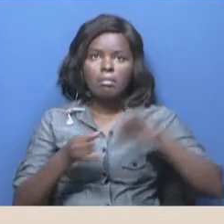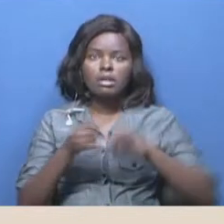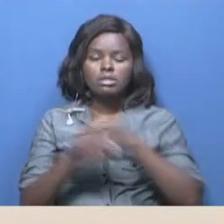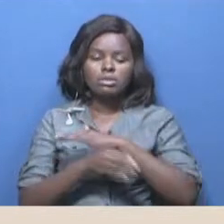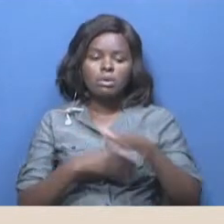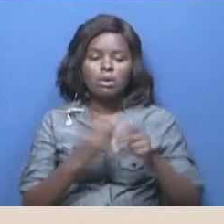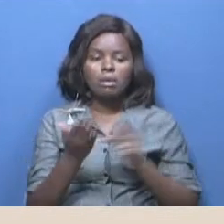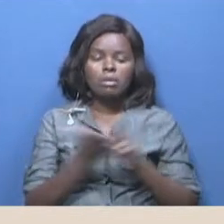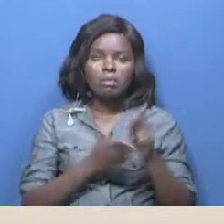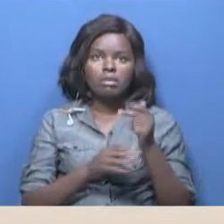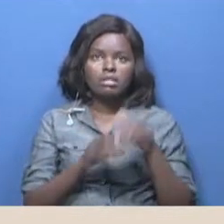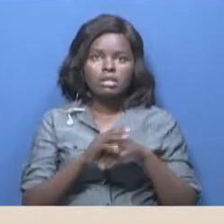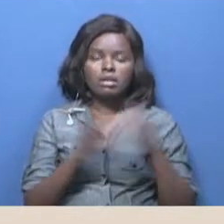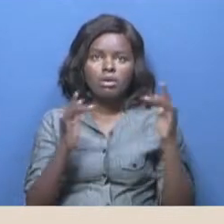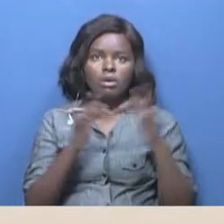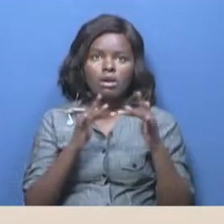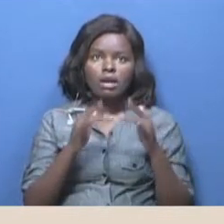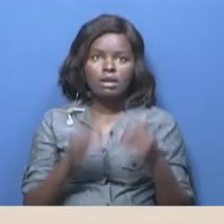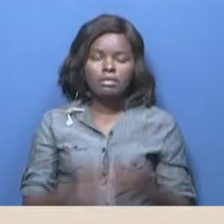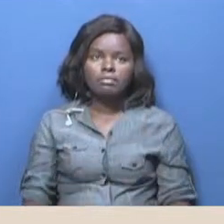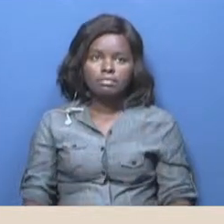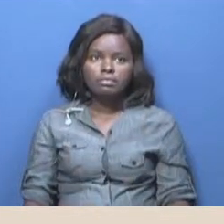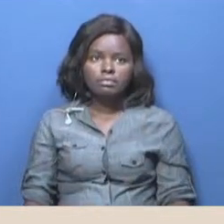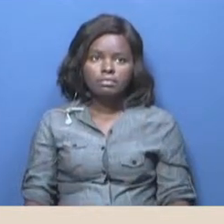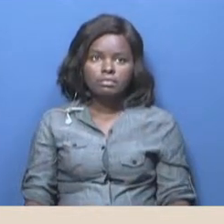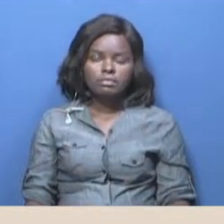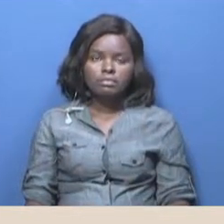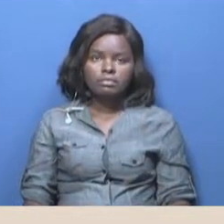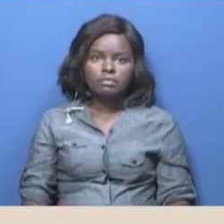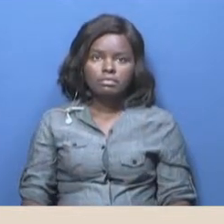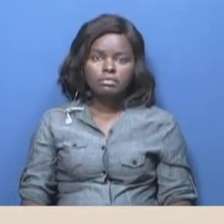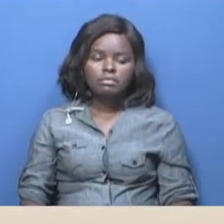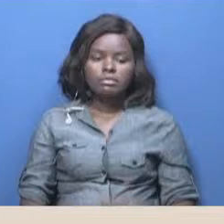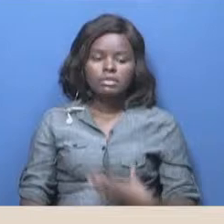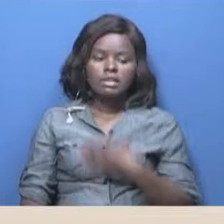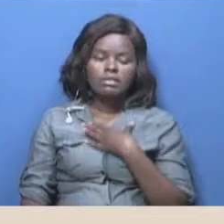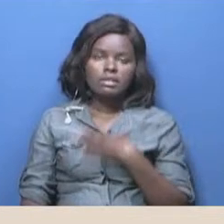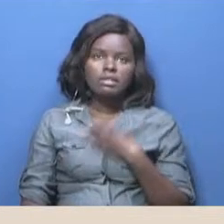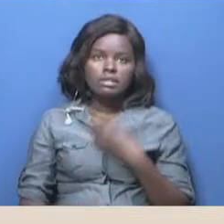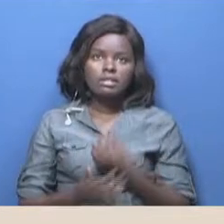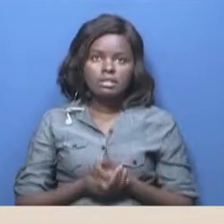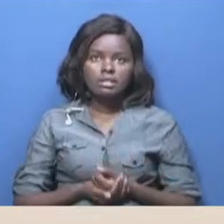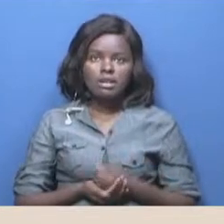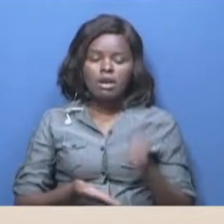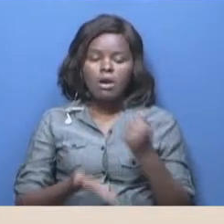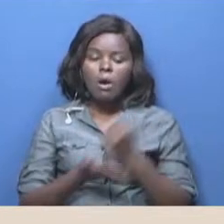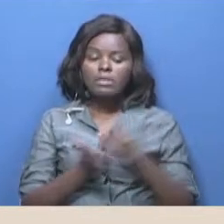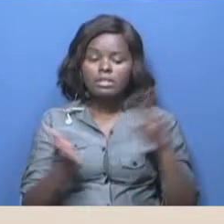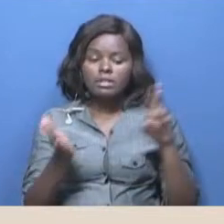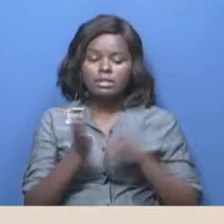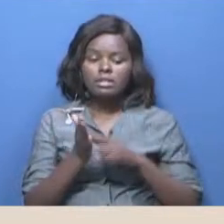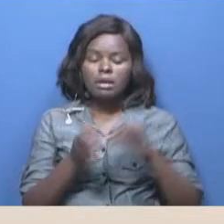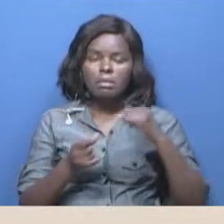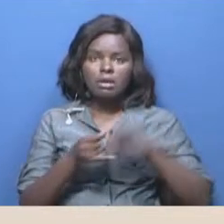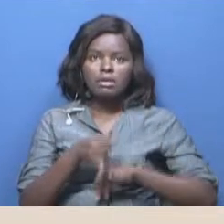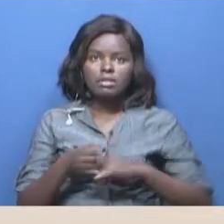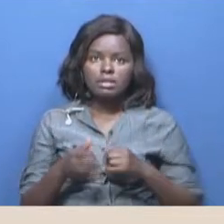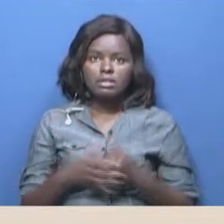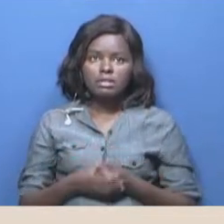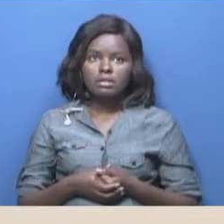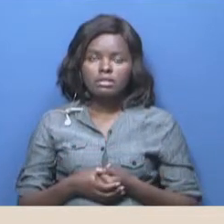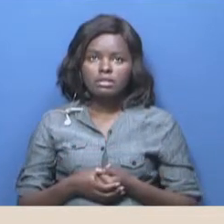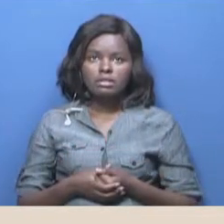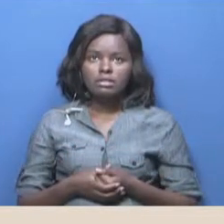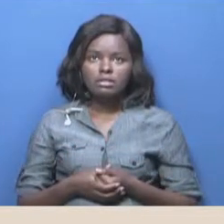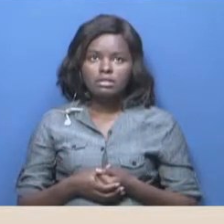payments are online. So to visit the Office of the Registrar of Marriages,